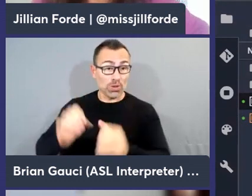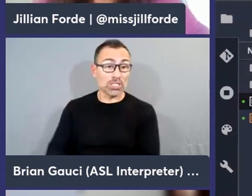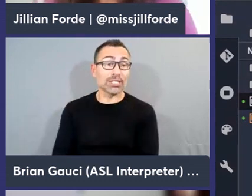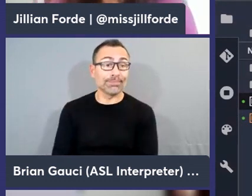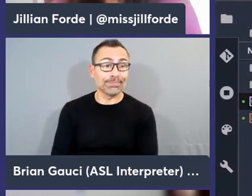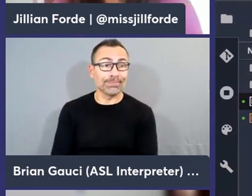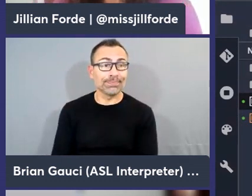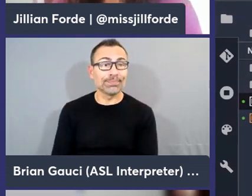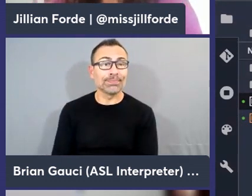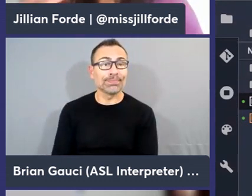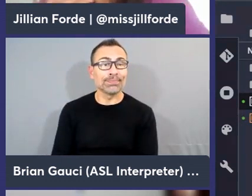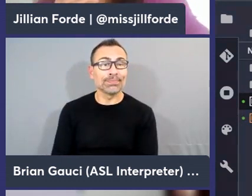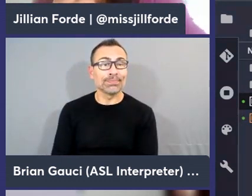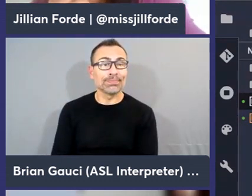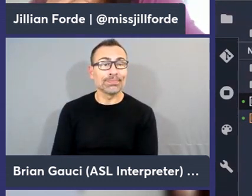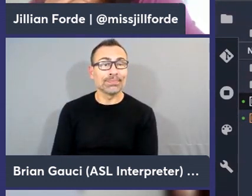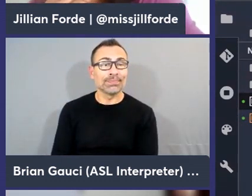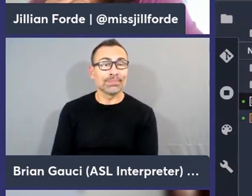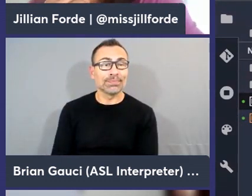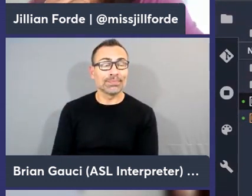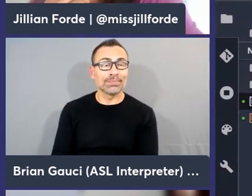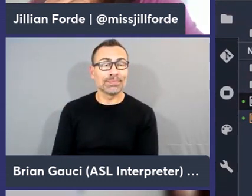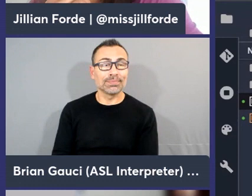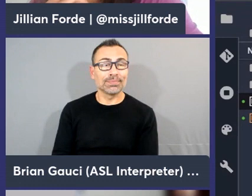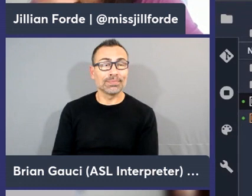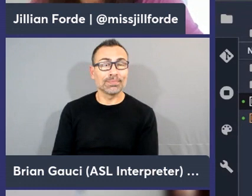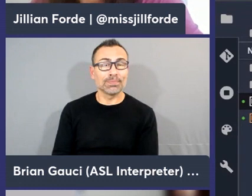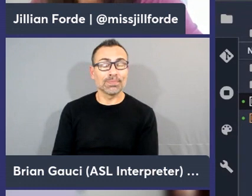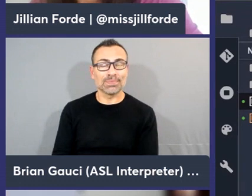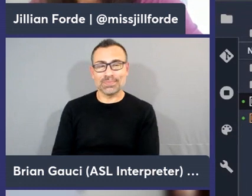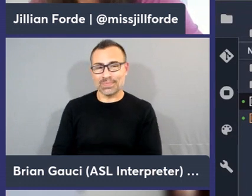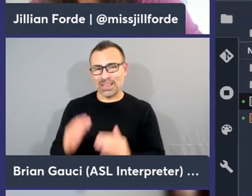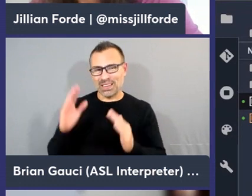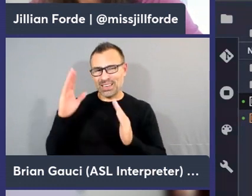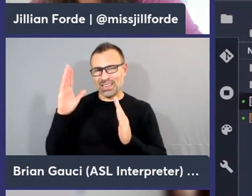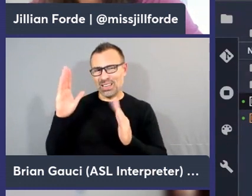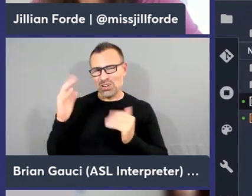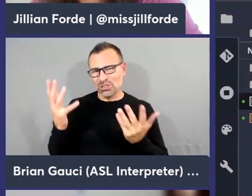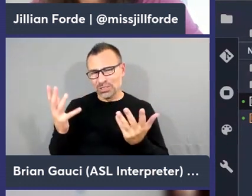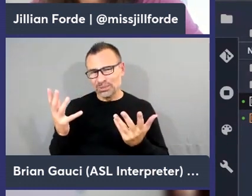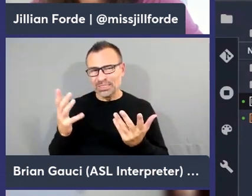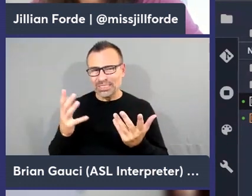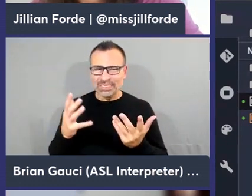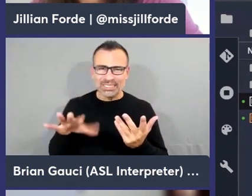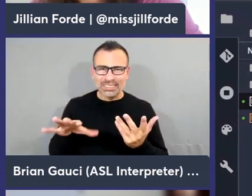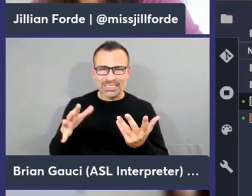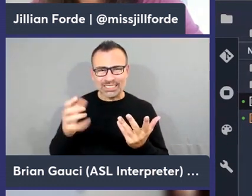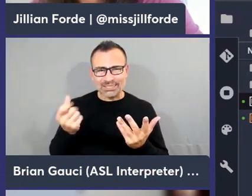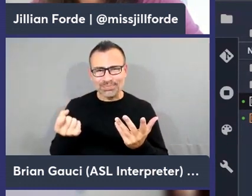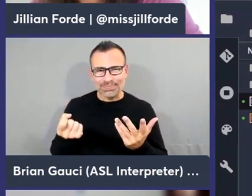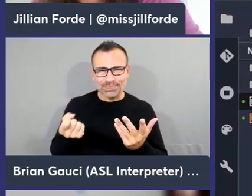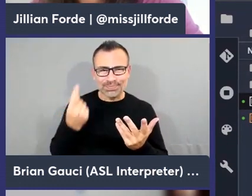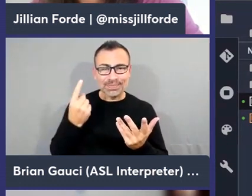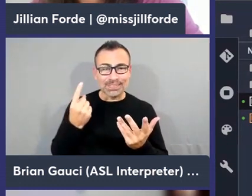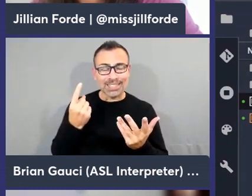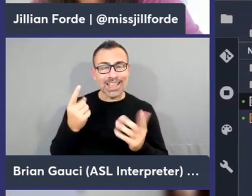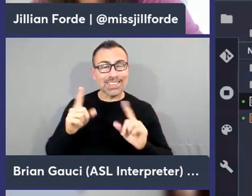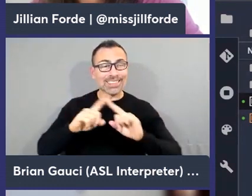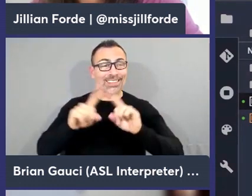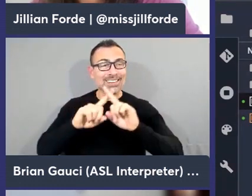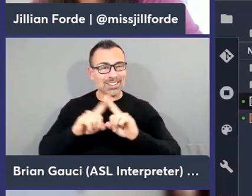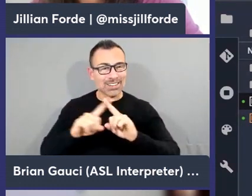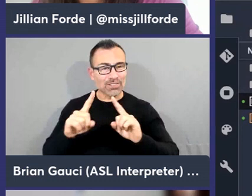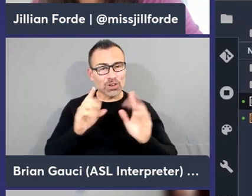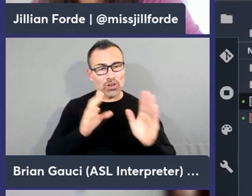Yeah, there's So definitely. Oh, go ahead. I hope that kind of gives you an intuition of the different